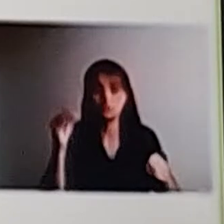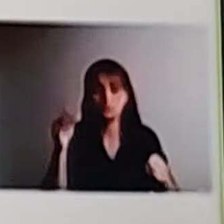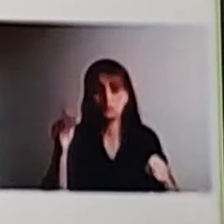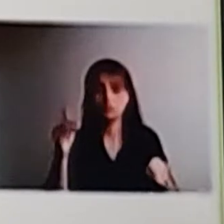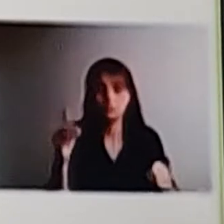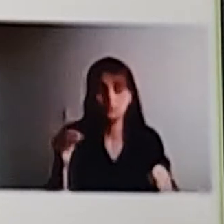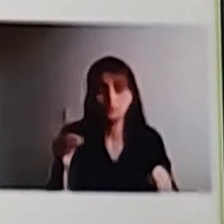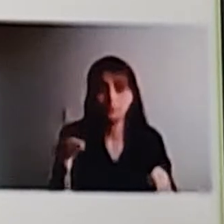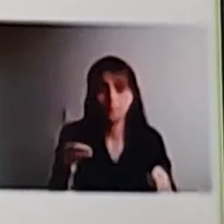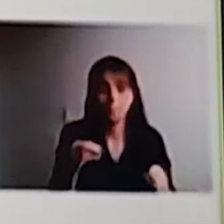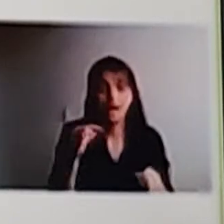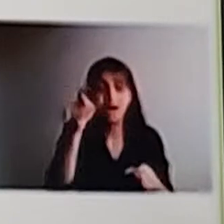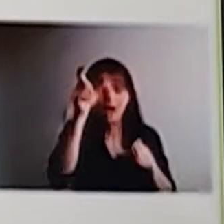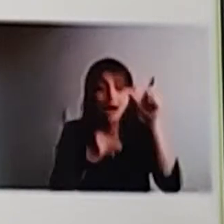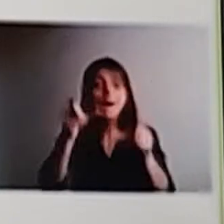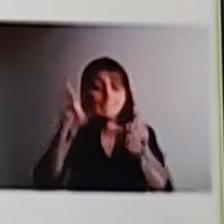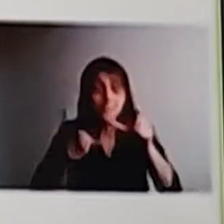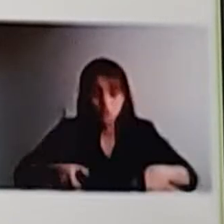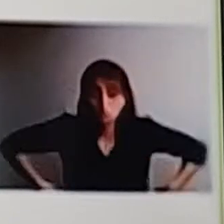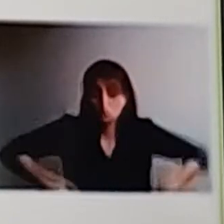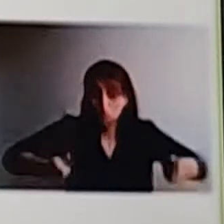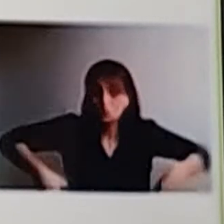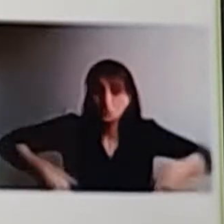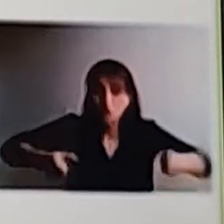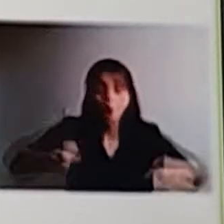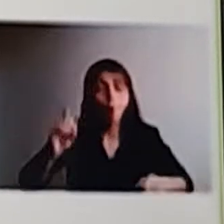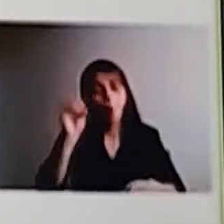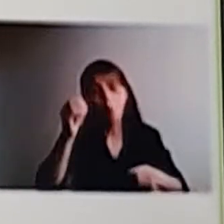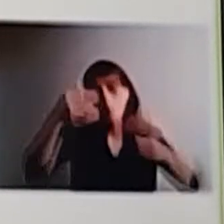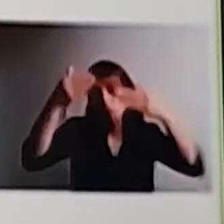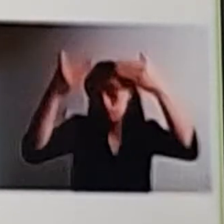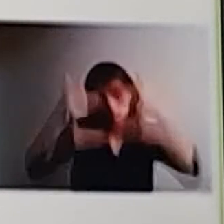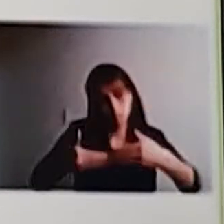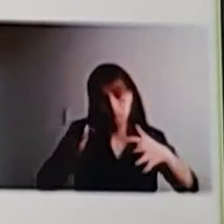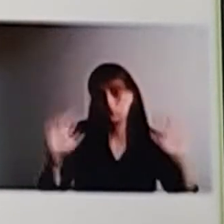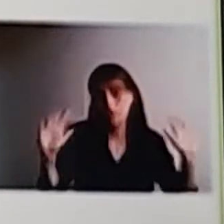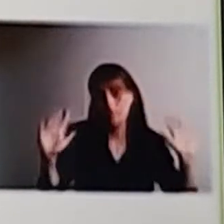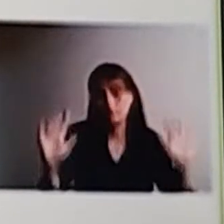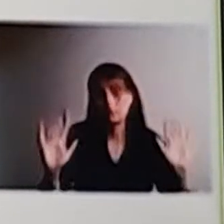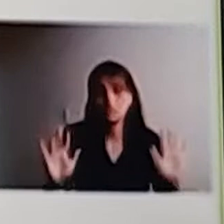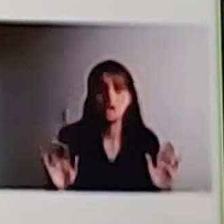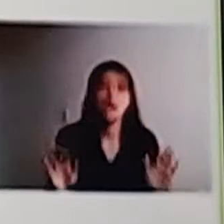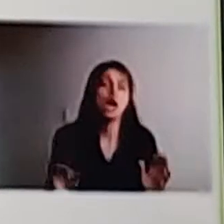if there is a fire case. If we start the video, please.